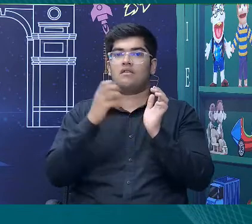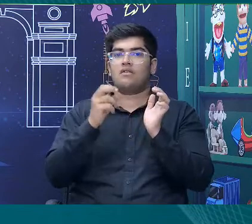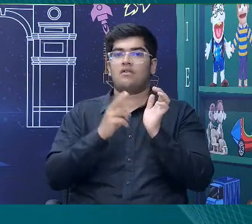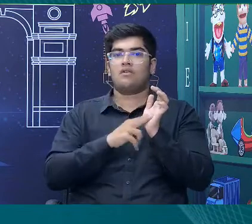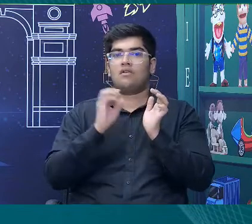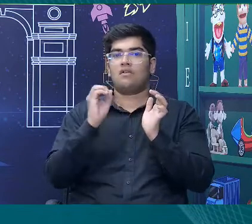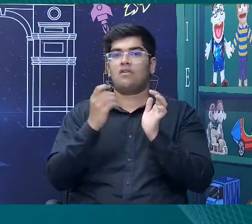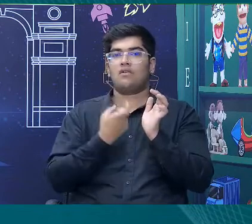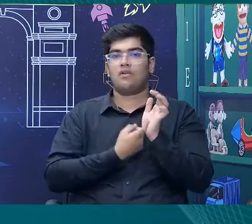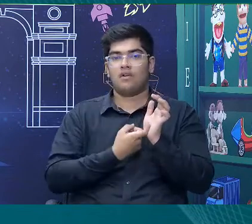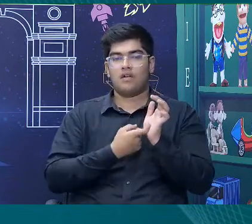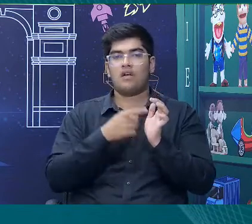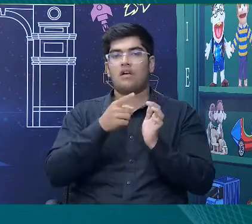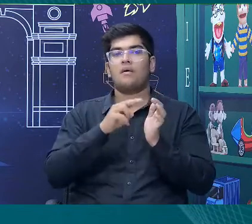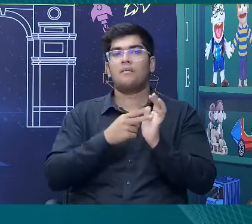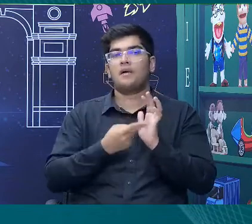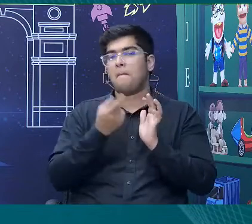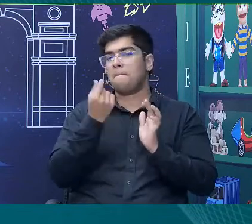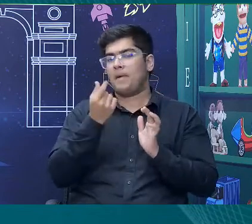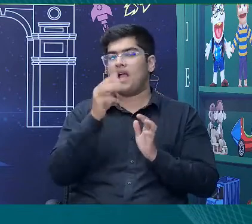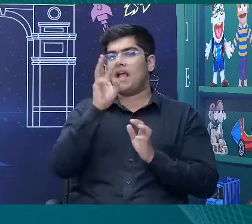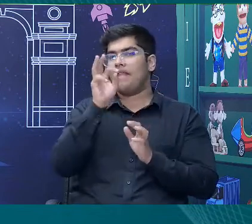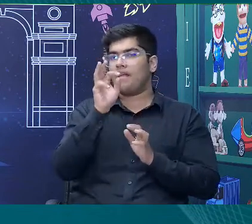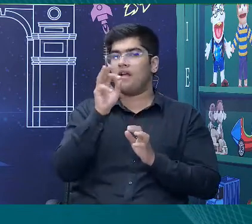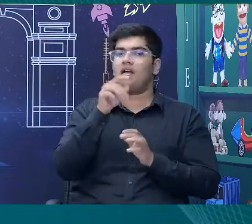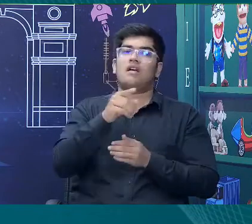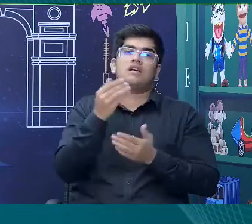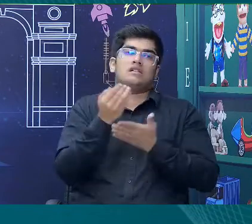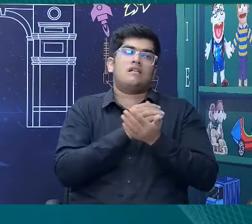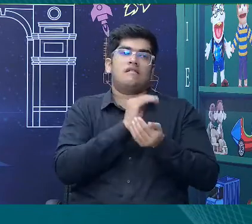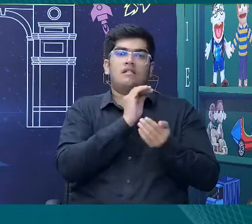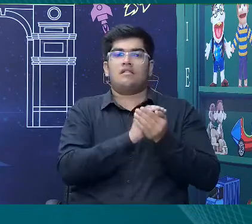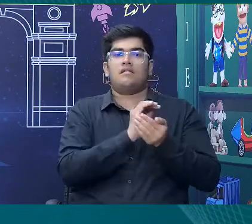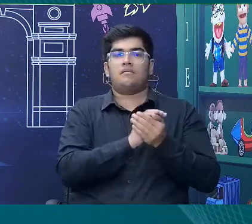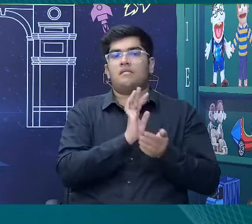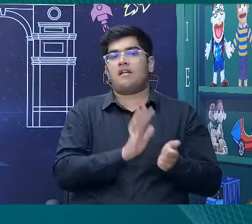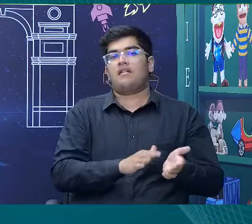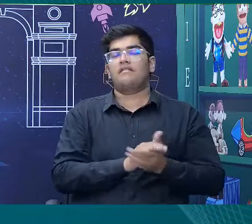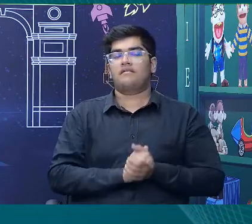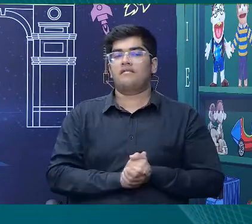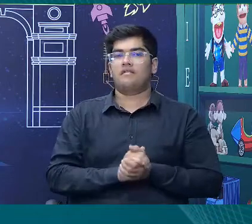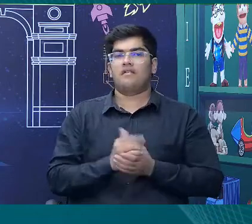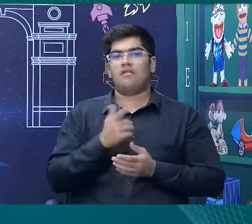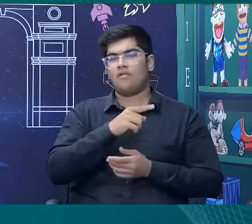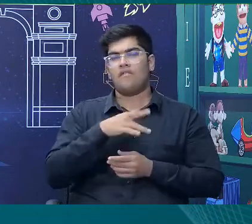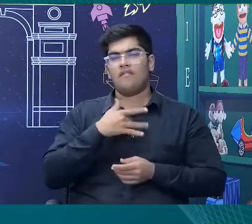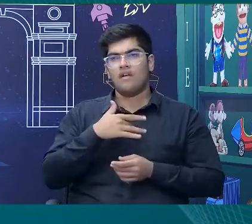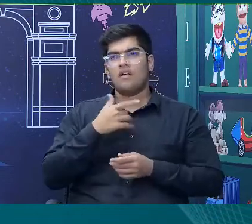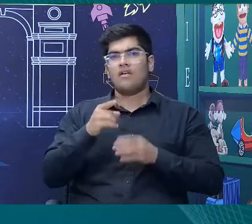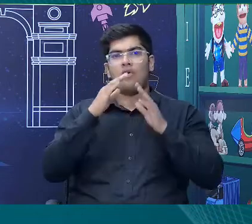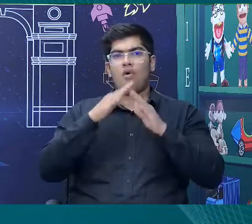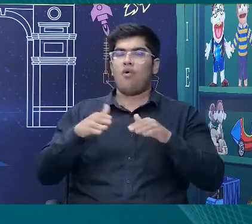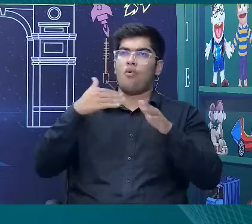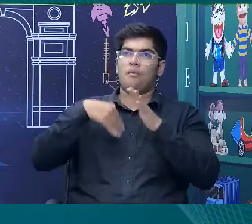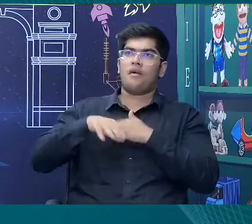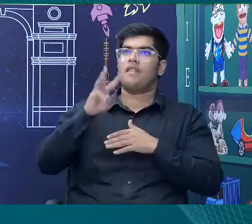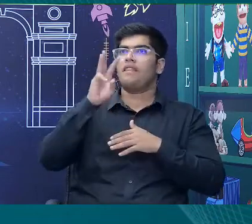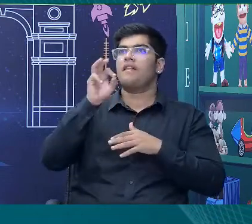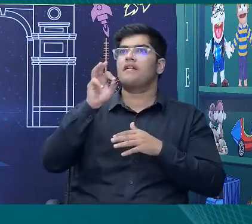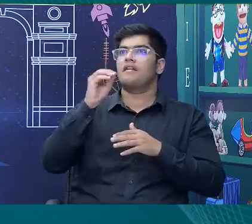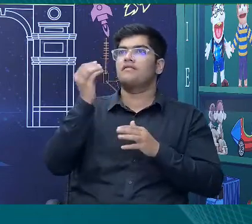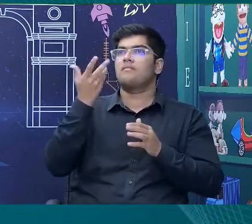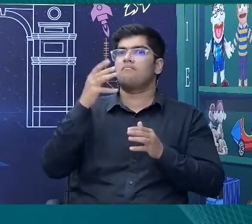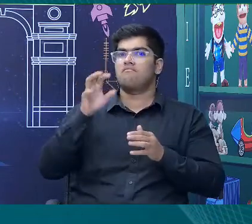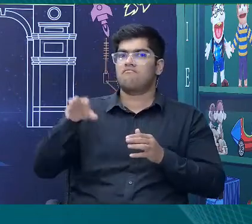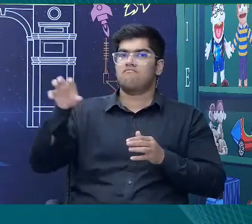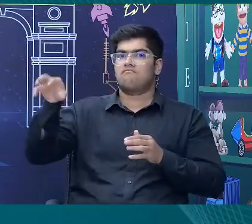house. Now this must have sounded very incredulous to this rat trap seller, that in this small house somewhere there is 30 kroner.